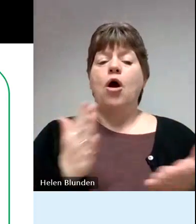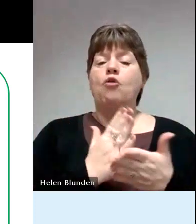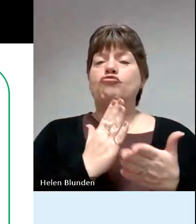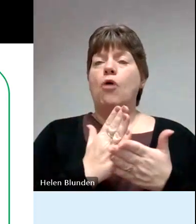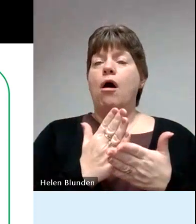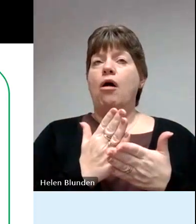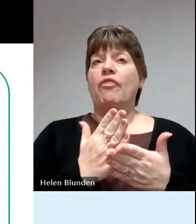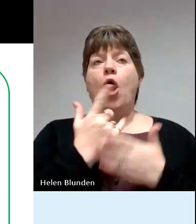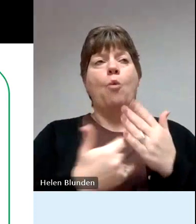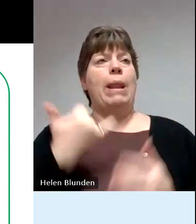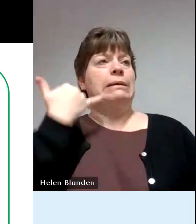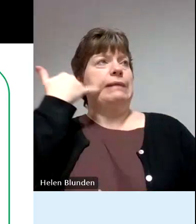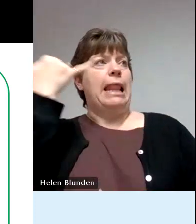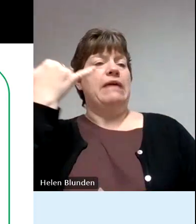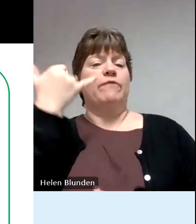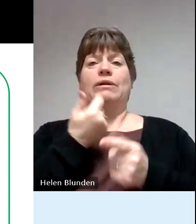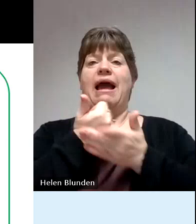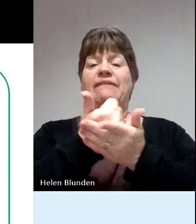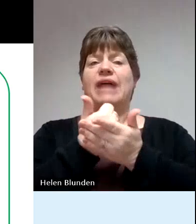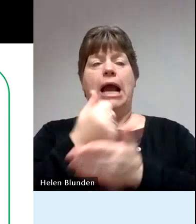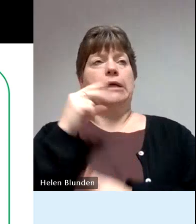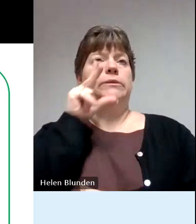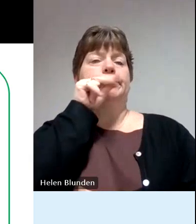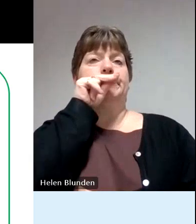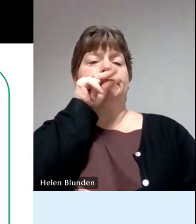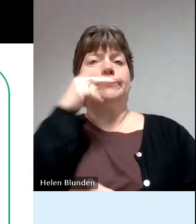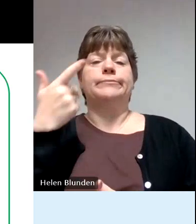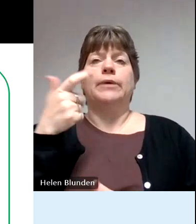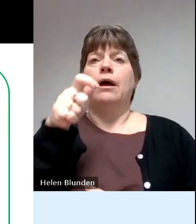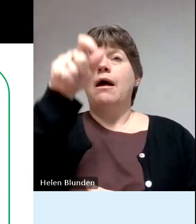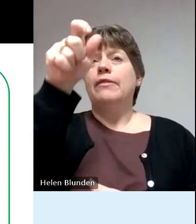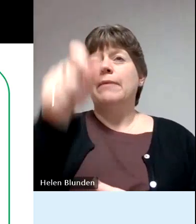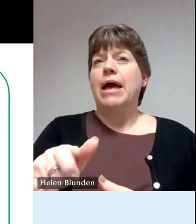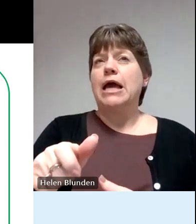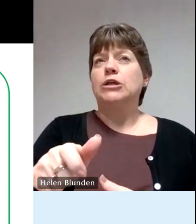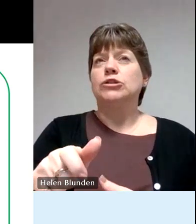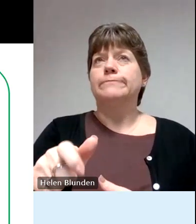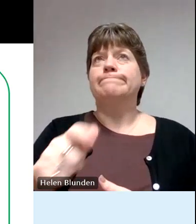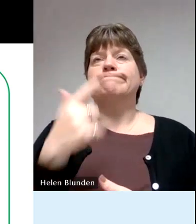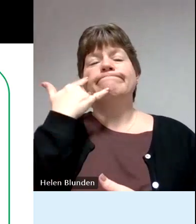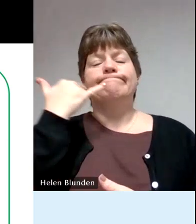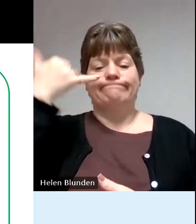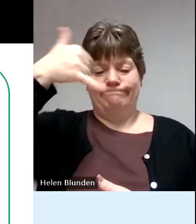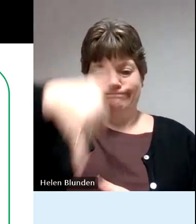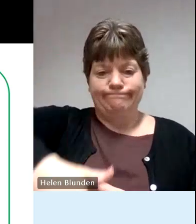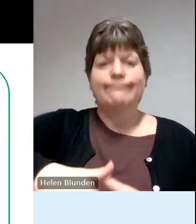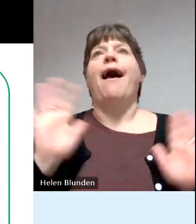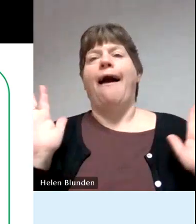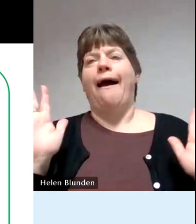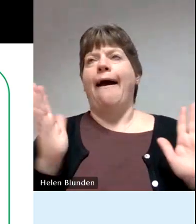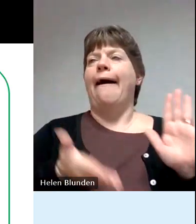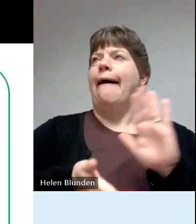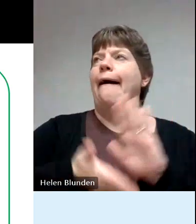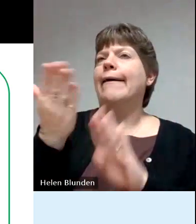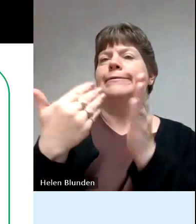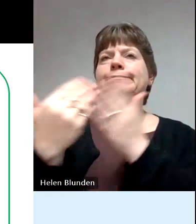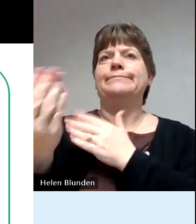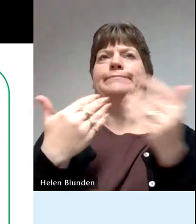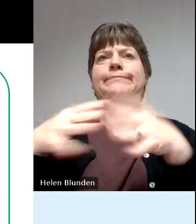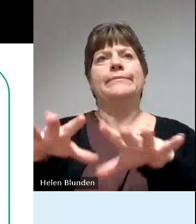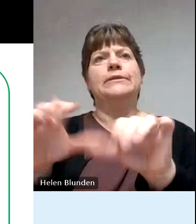giving telephone advice and the patient or service user sort of hangs up and goes away and has then to in effect